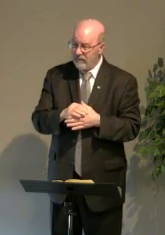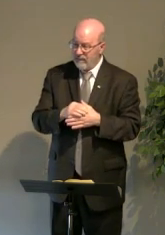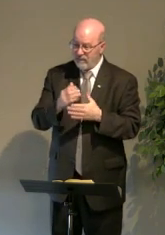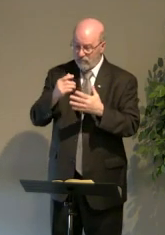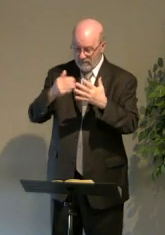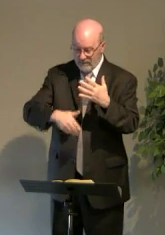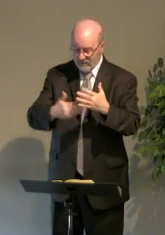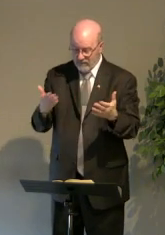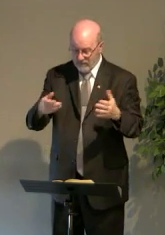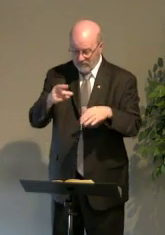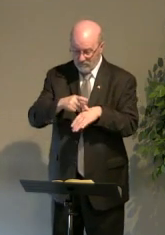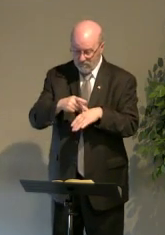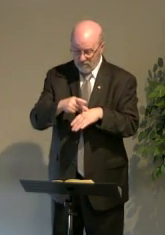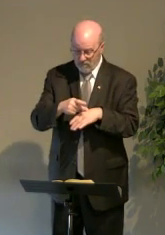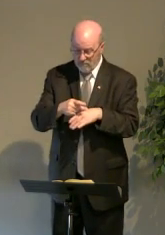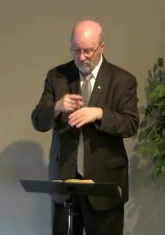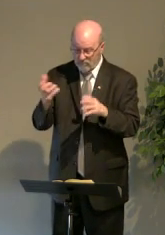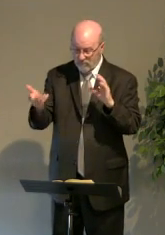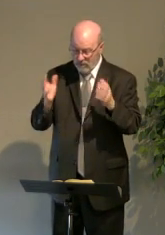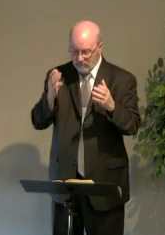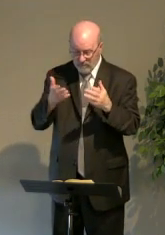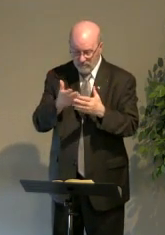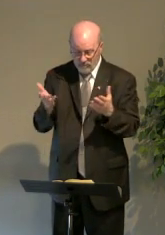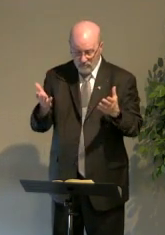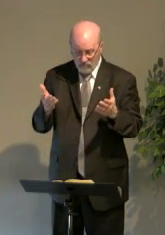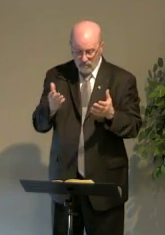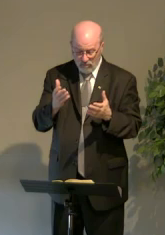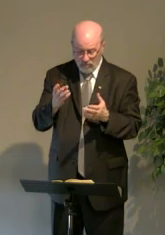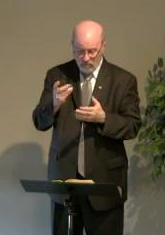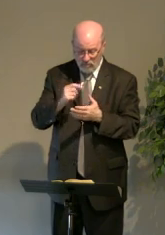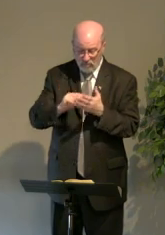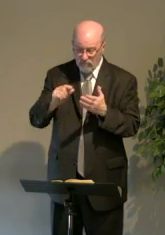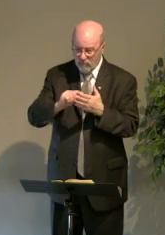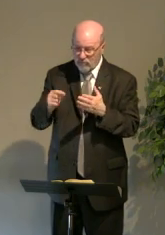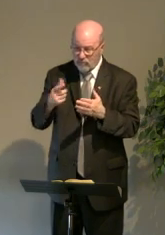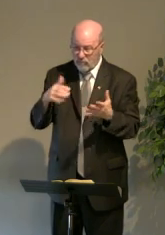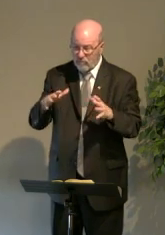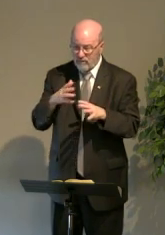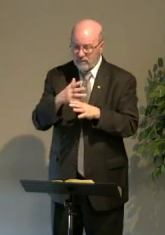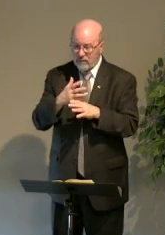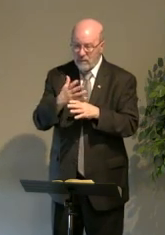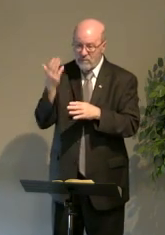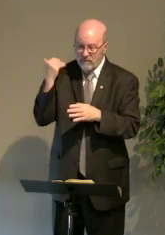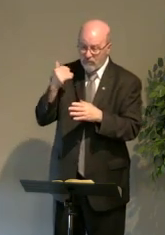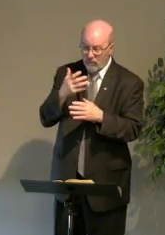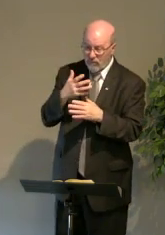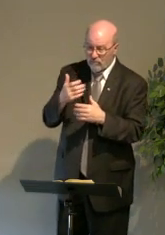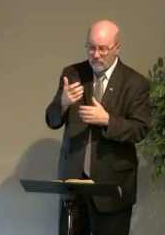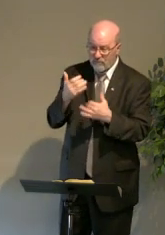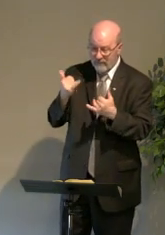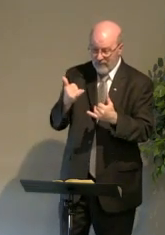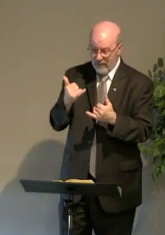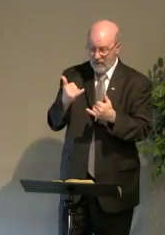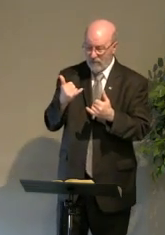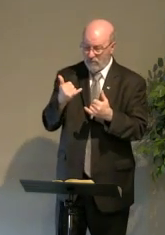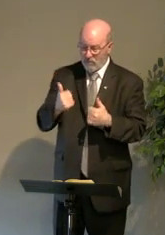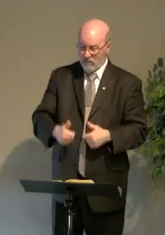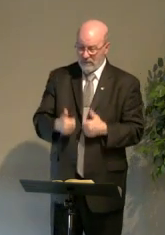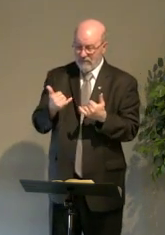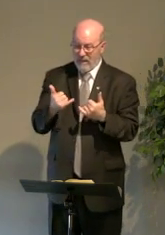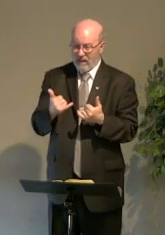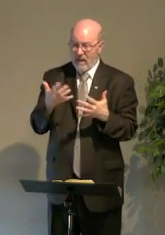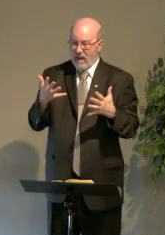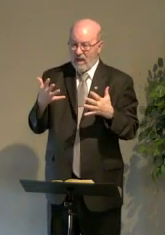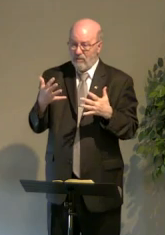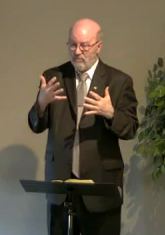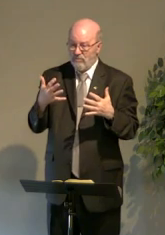things that Paul contrasts in those first few verses, that this is what we were before, but here we are now. How do we continue to